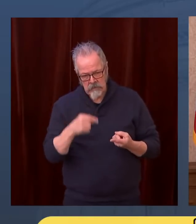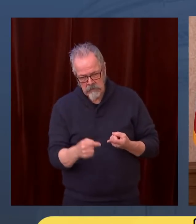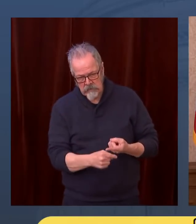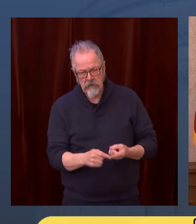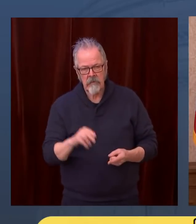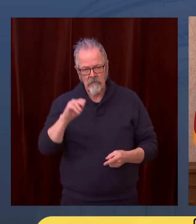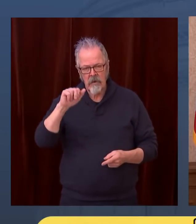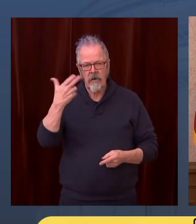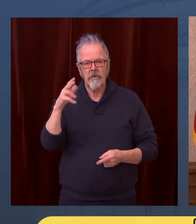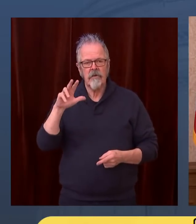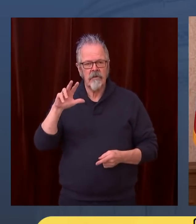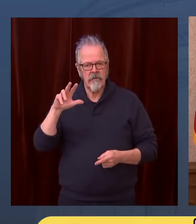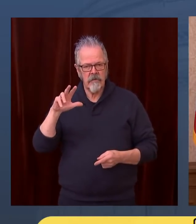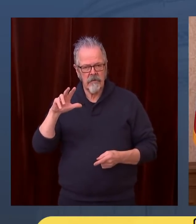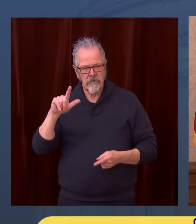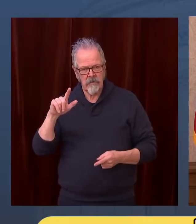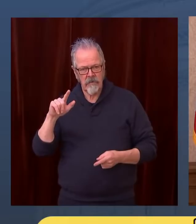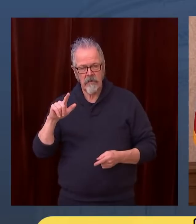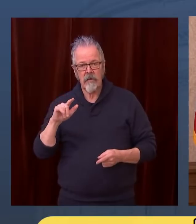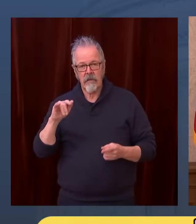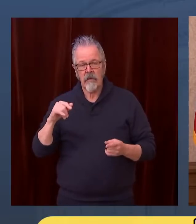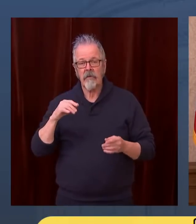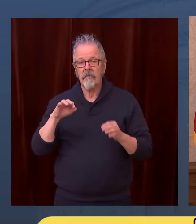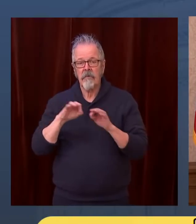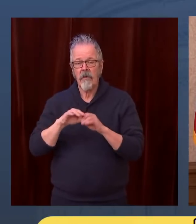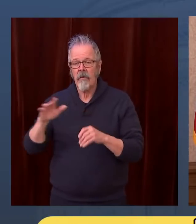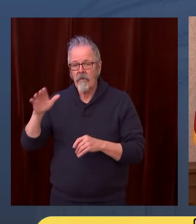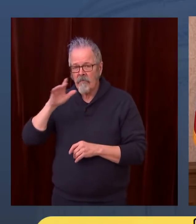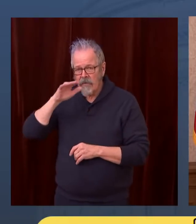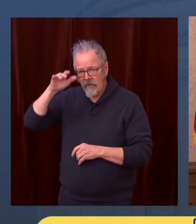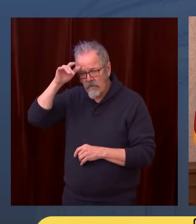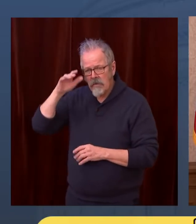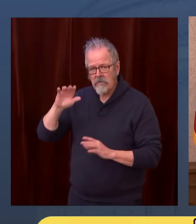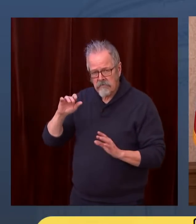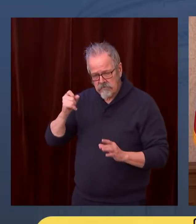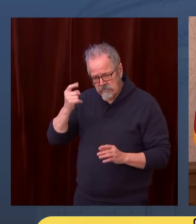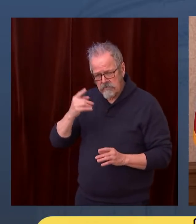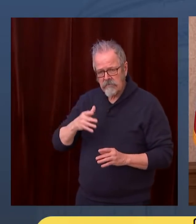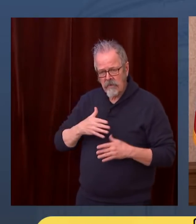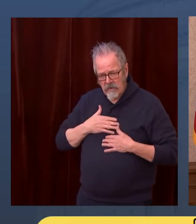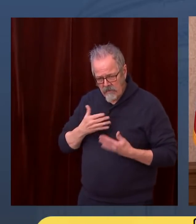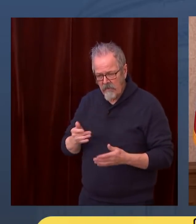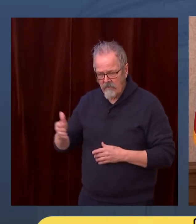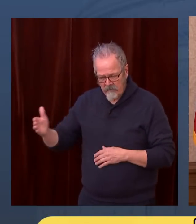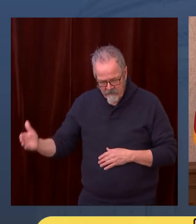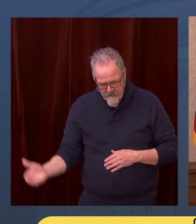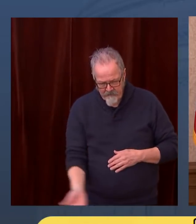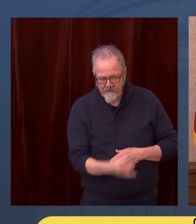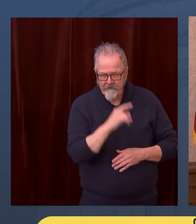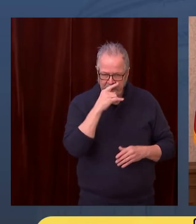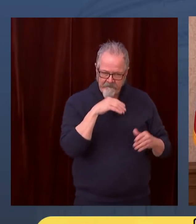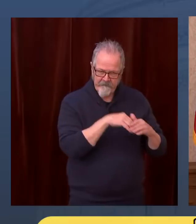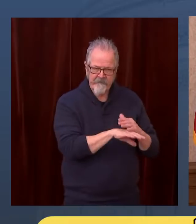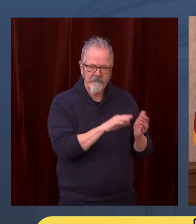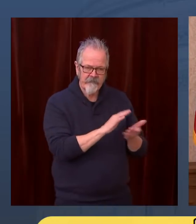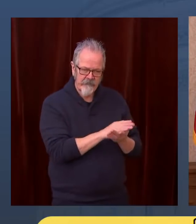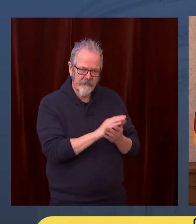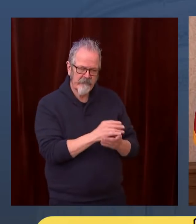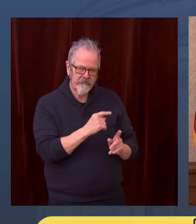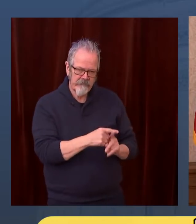more parents will avail themselves of this vaccine, which is shown to be extremely effective and extremely safe. And I hope that that will